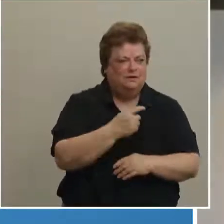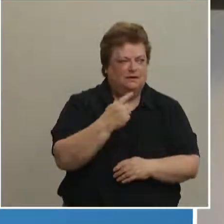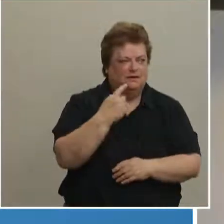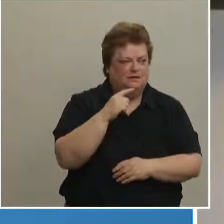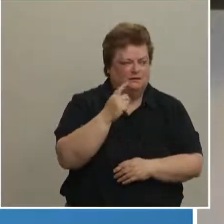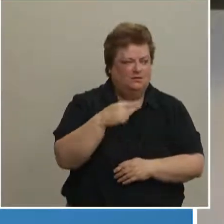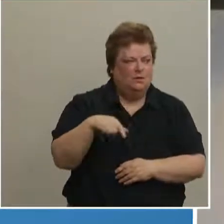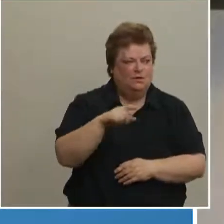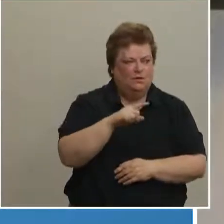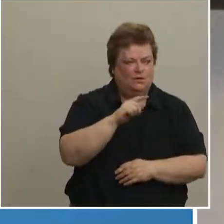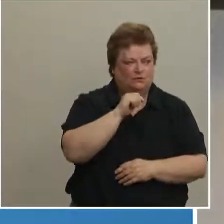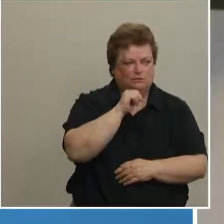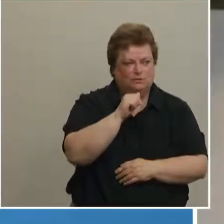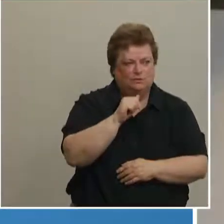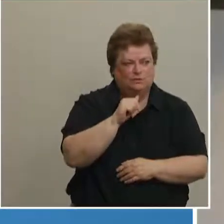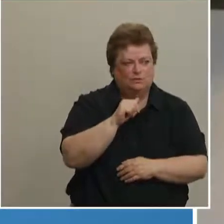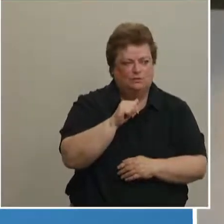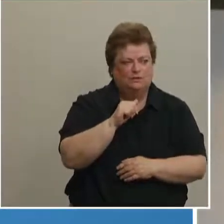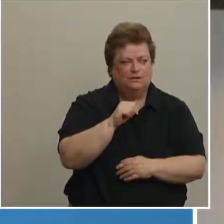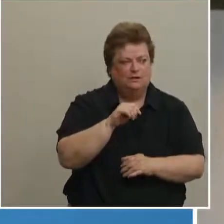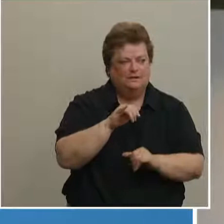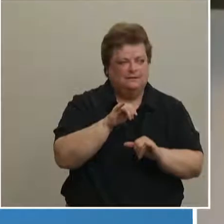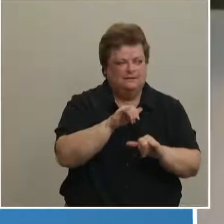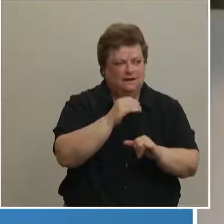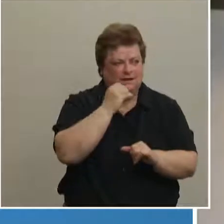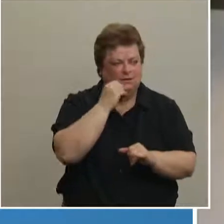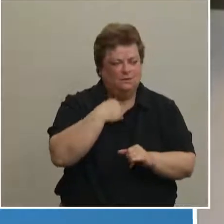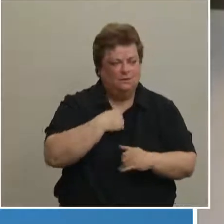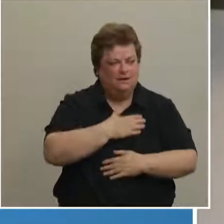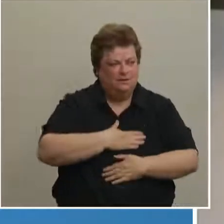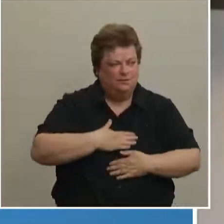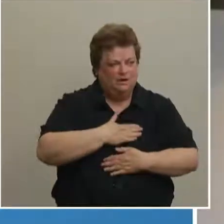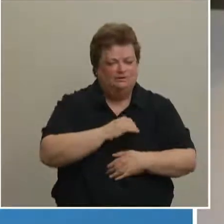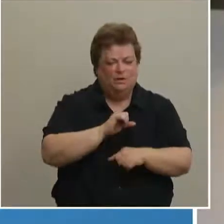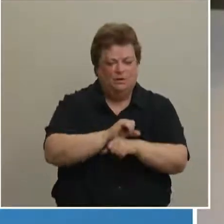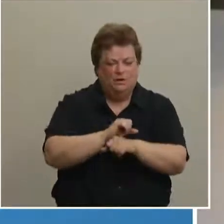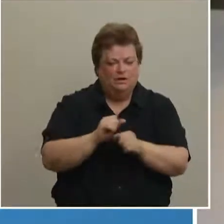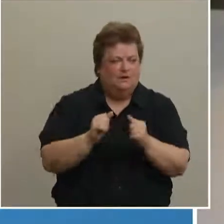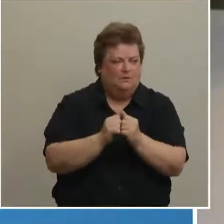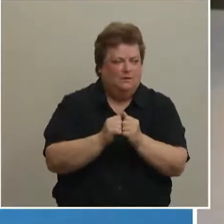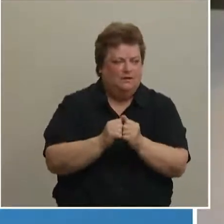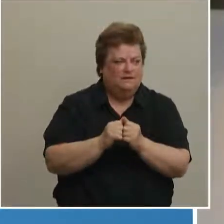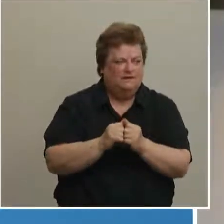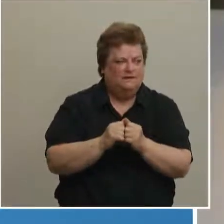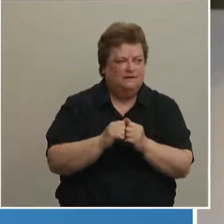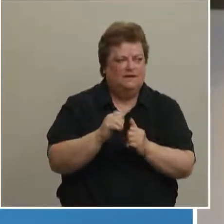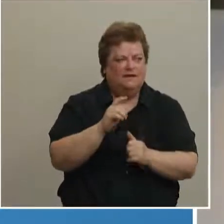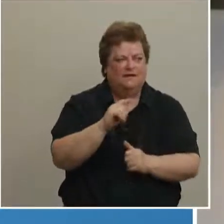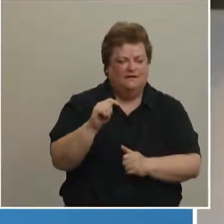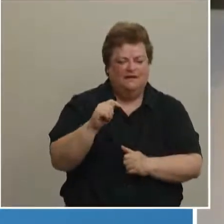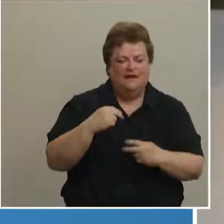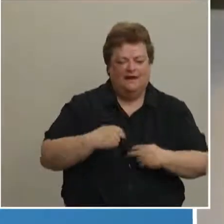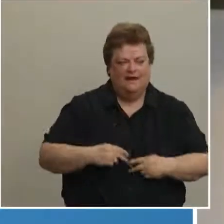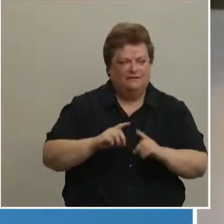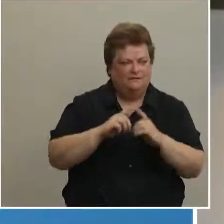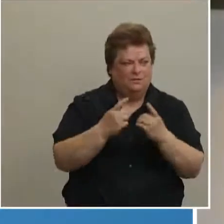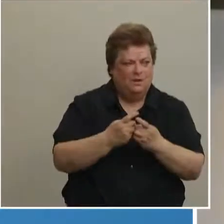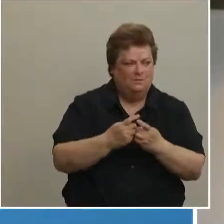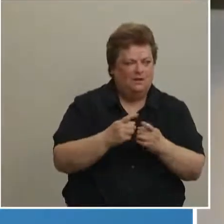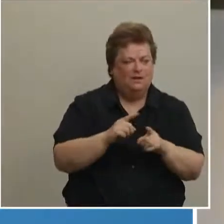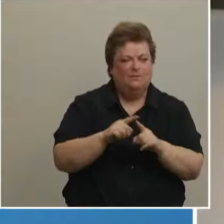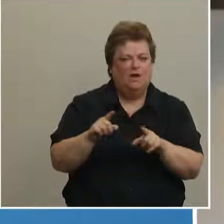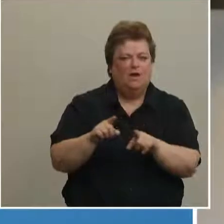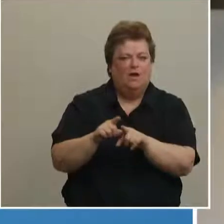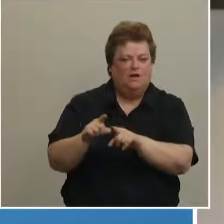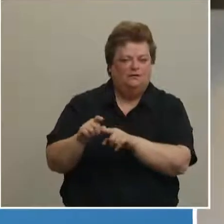provide in the home in terms of logistics. We have appreciated partnering with the Lincoln Lancaster County Health Department, but also Area Agency